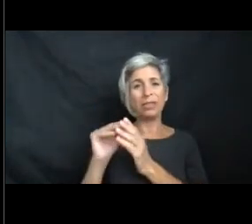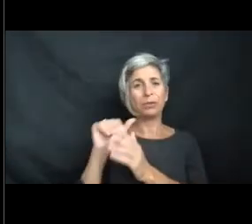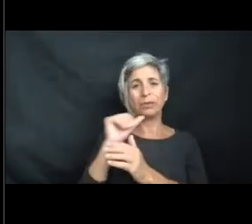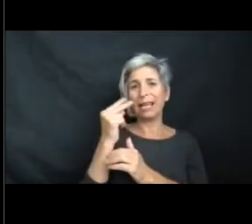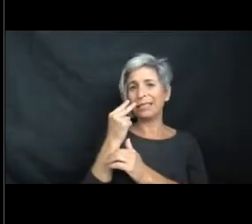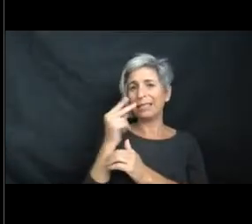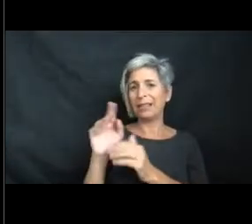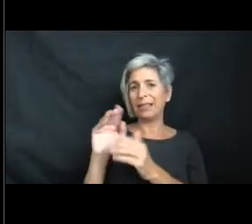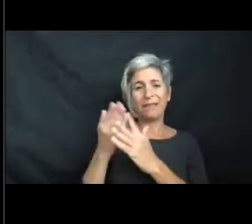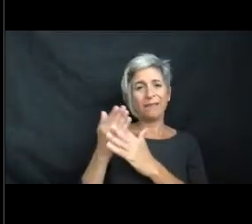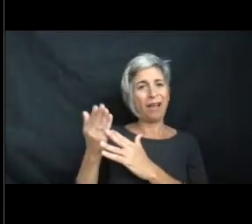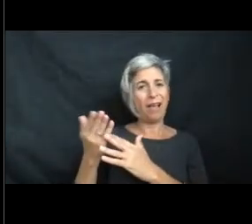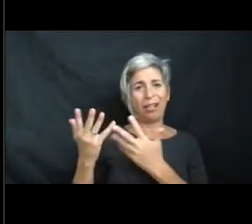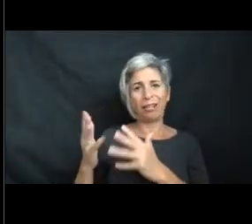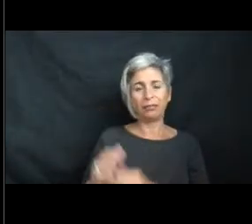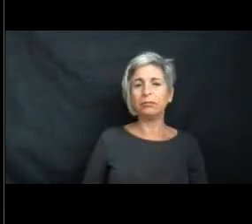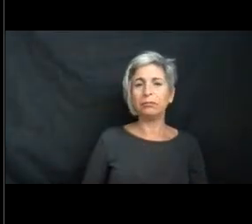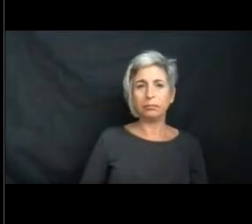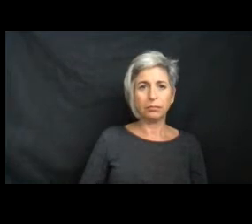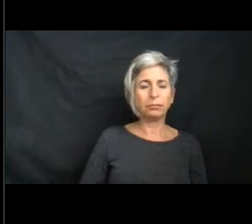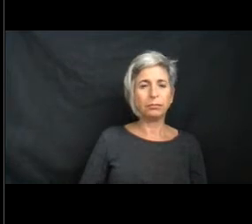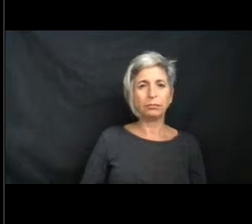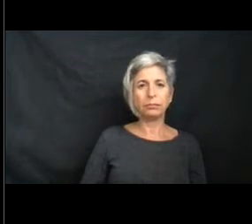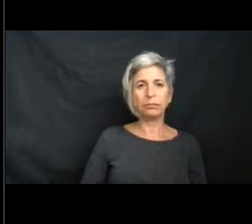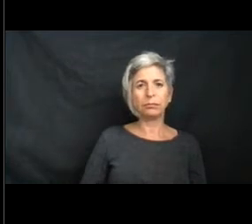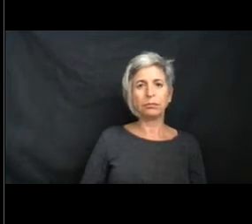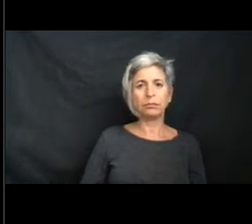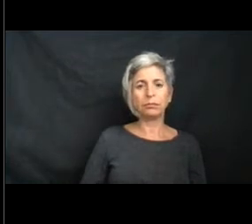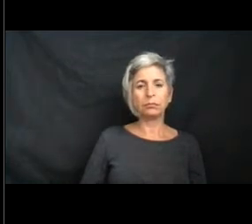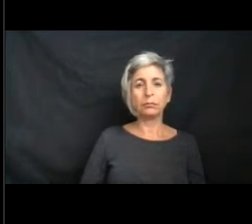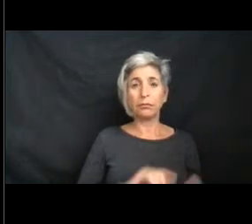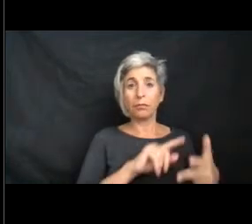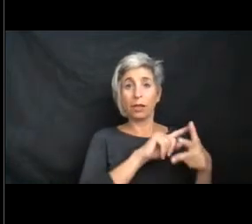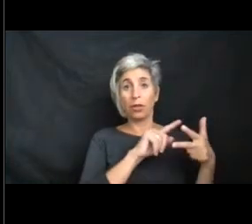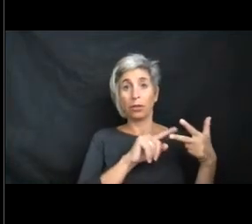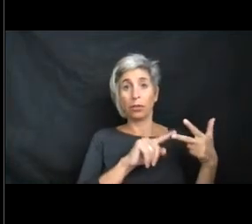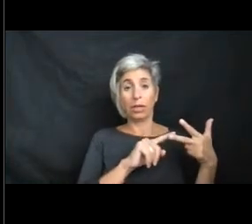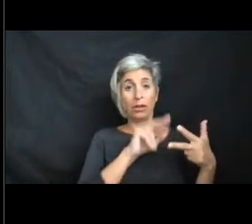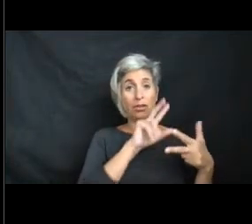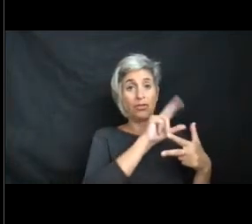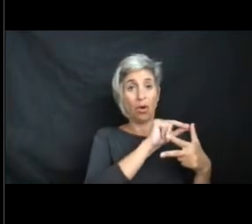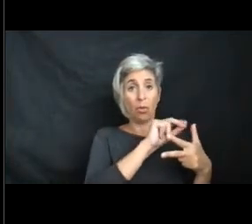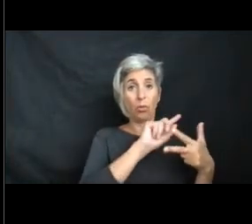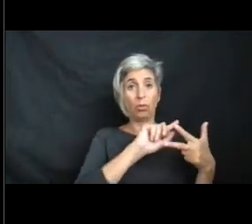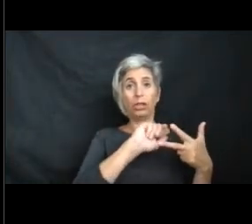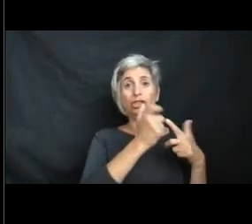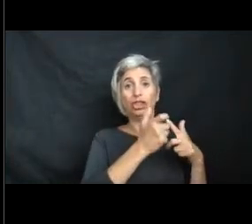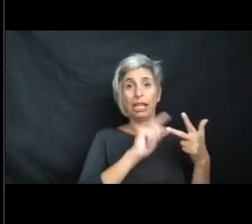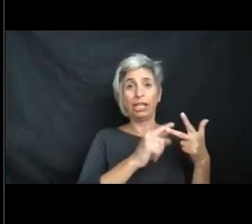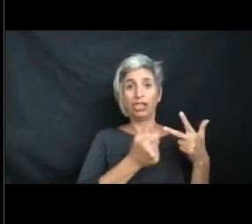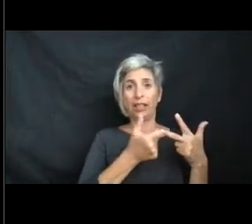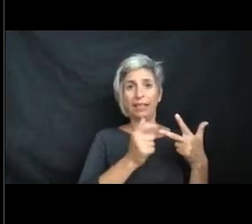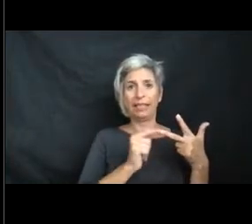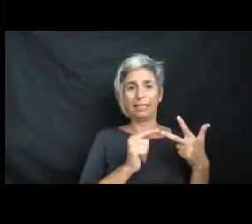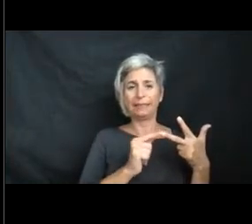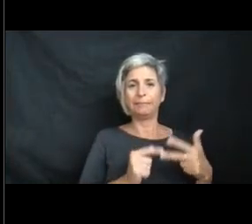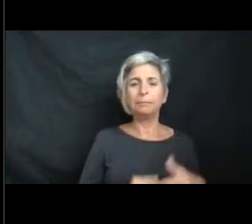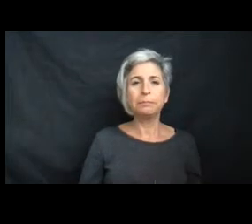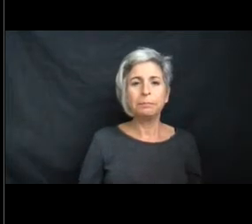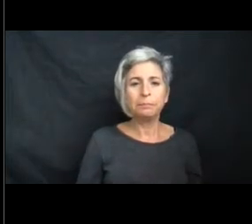anymore. So 3 options: no changes, revise a file, and delete. Let's see